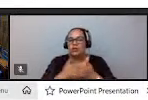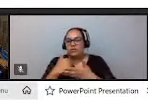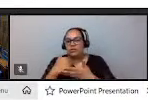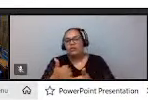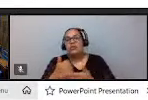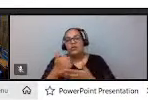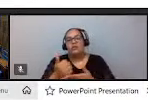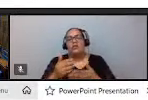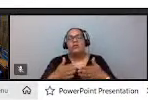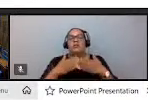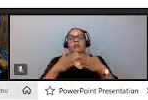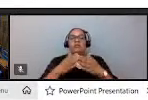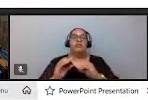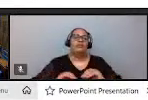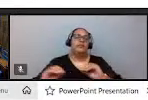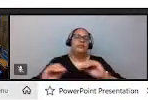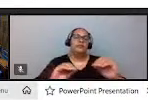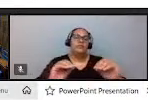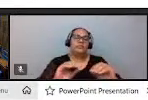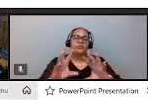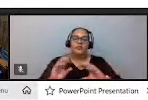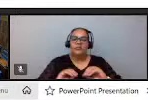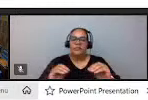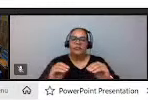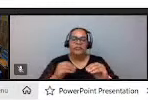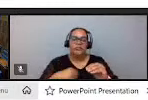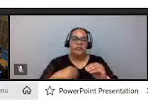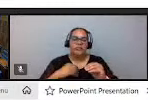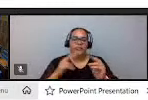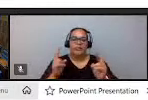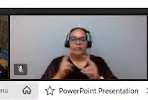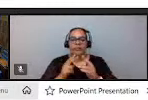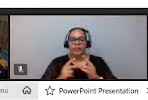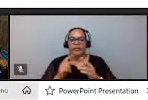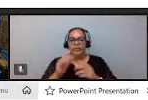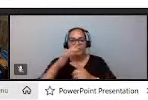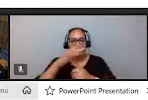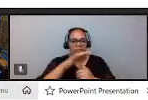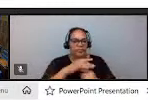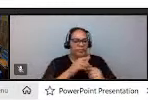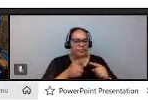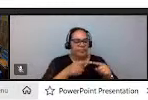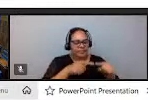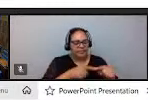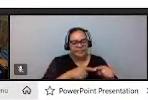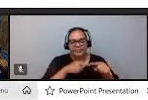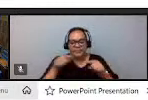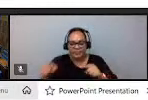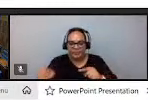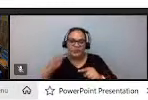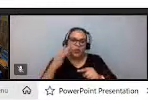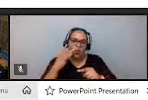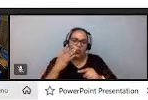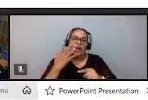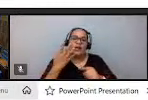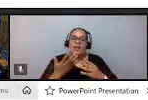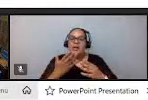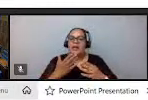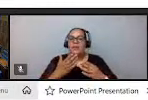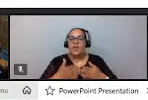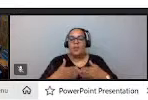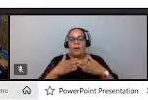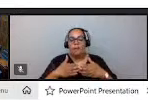the vessel movement the movement of our Pilots our Marine pilots to and from the vessels when it is that a pilot